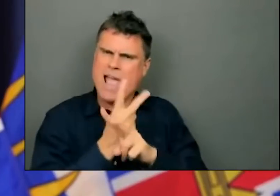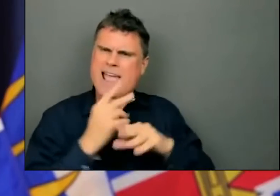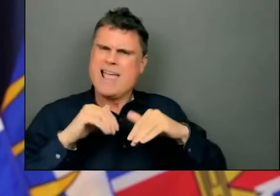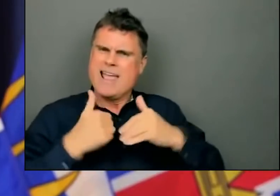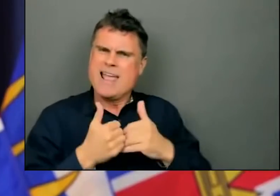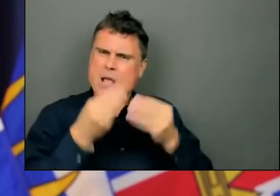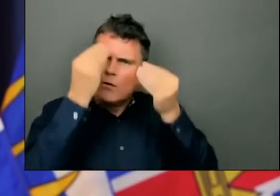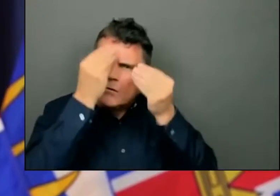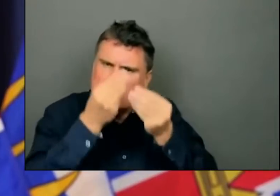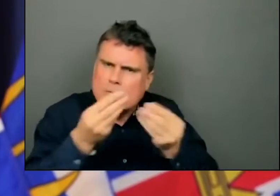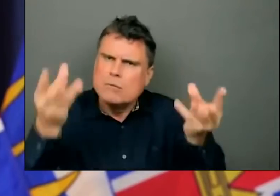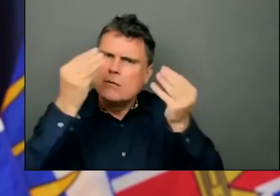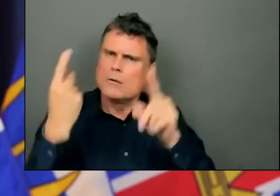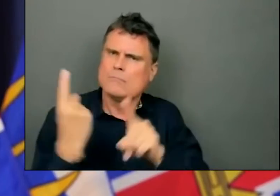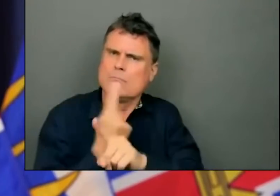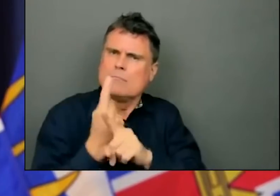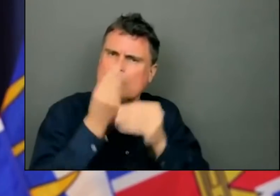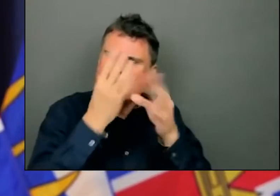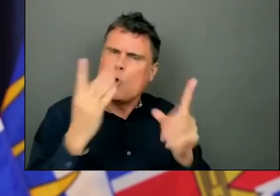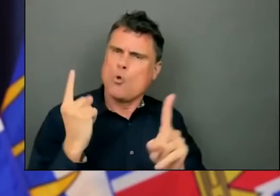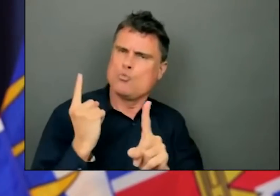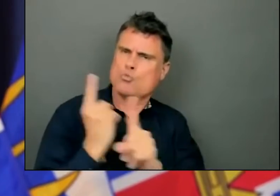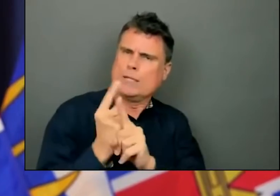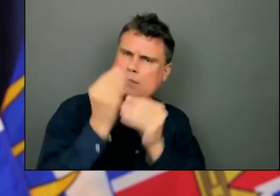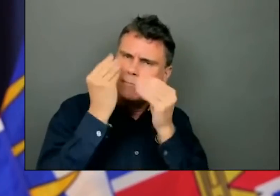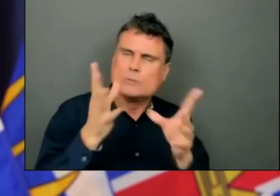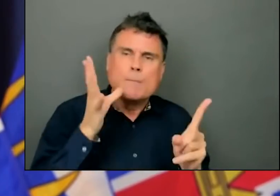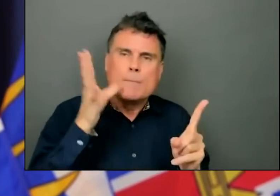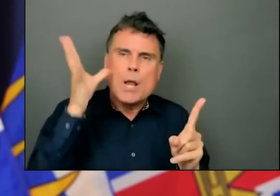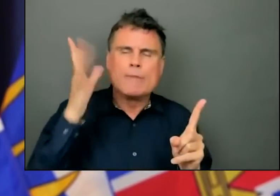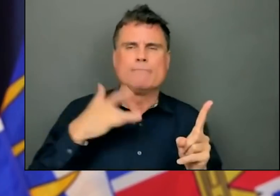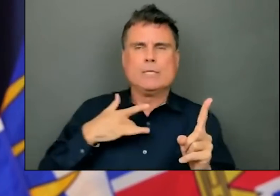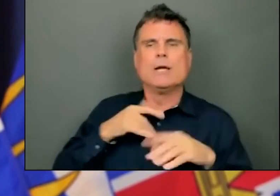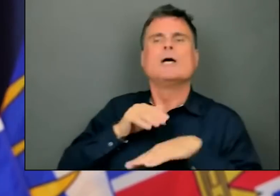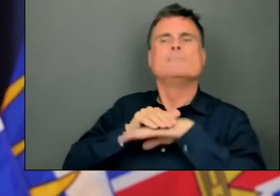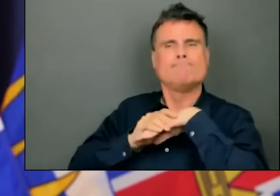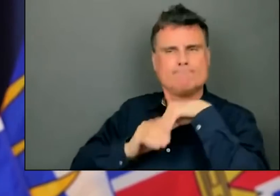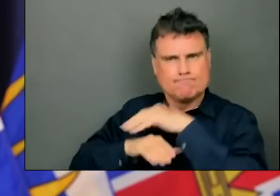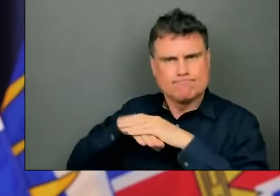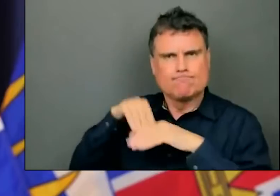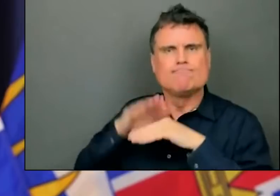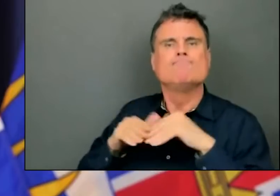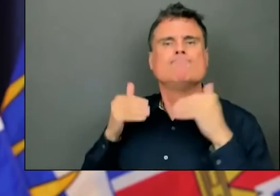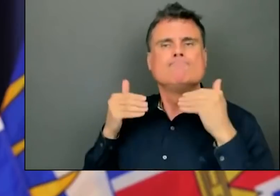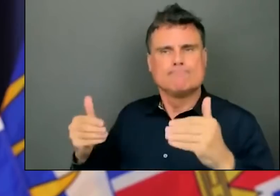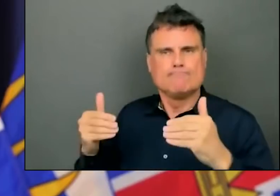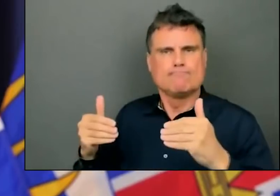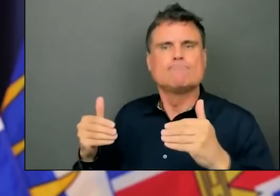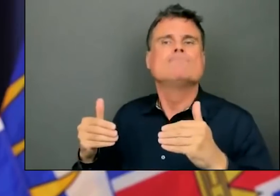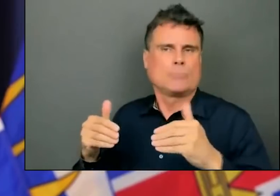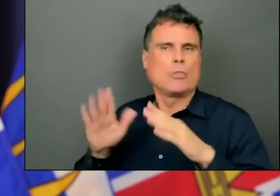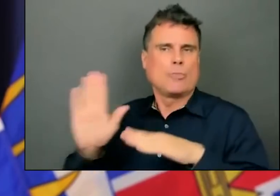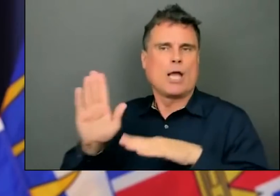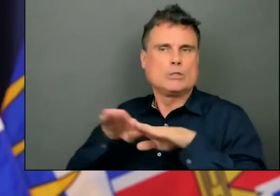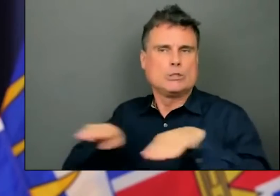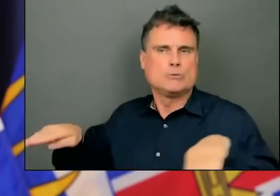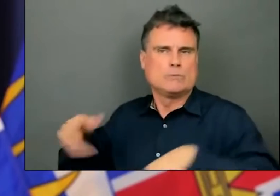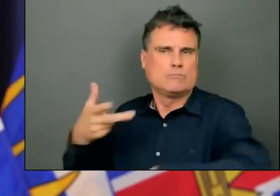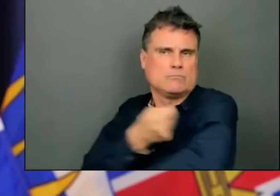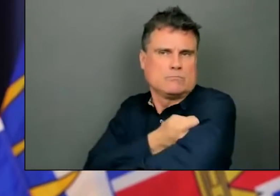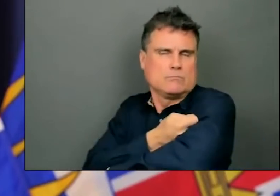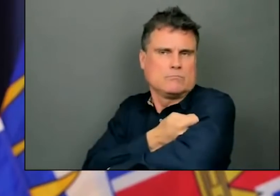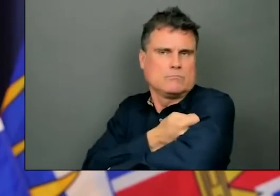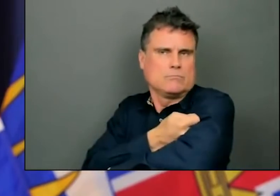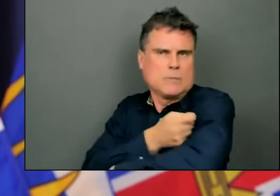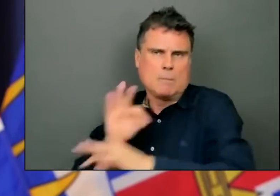are looking for and to support them in getting children vaccinated? So again, I think it is important.